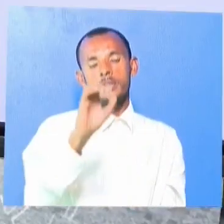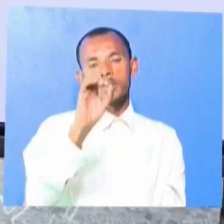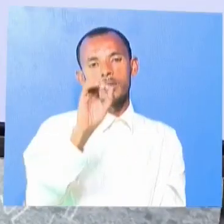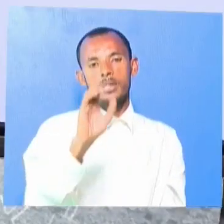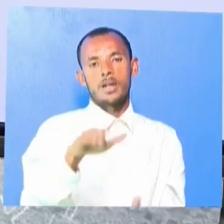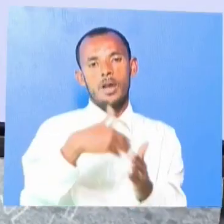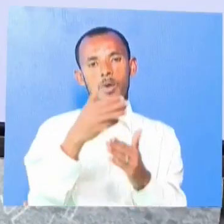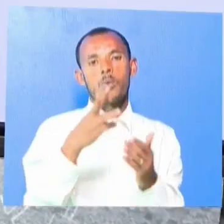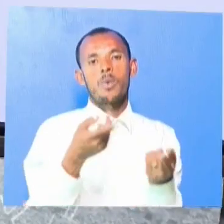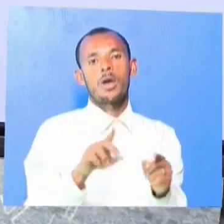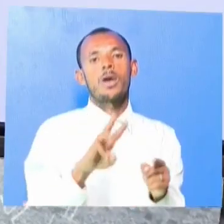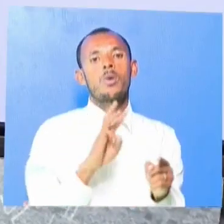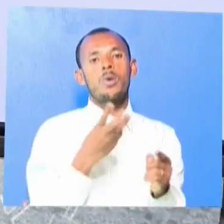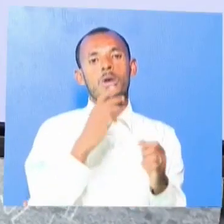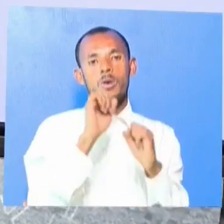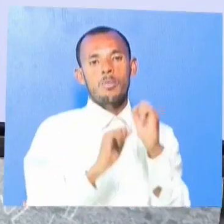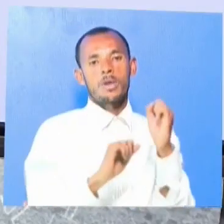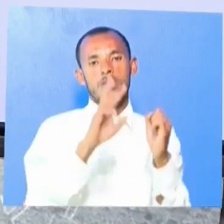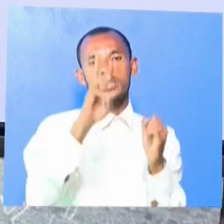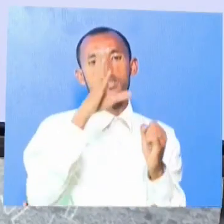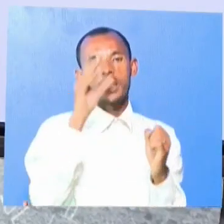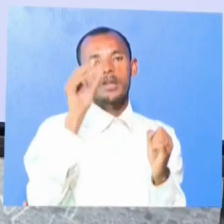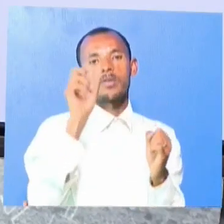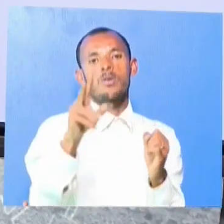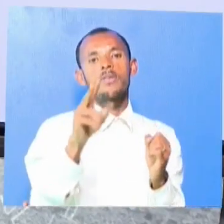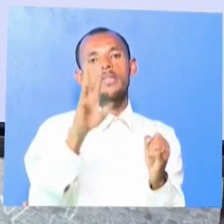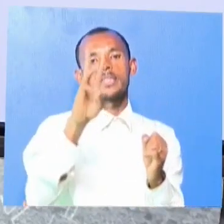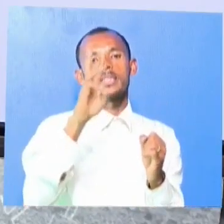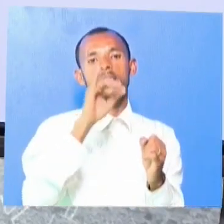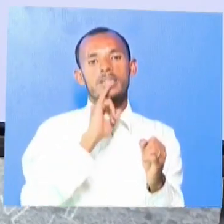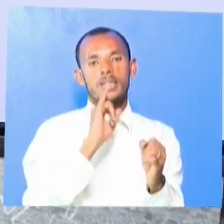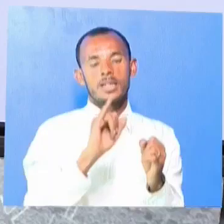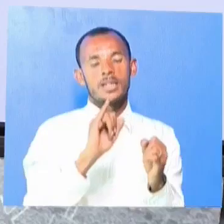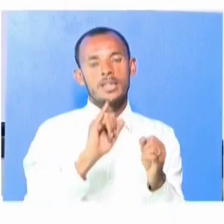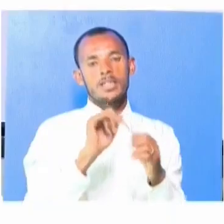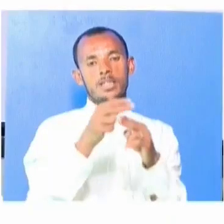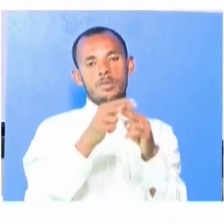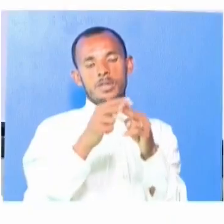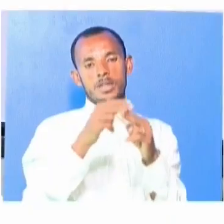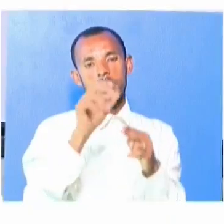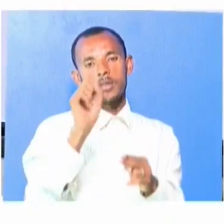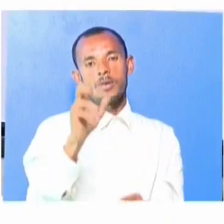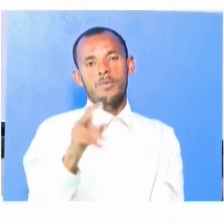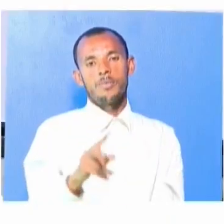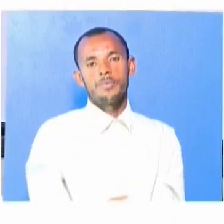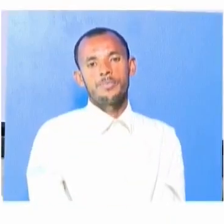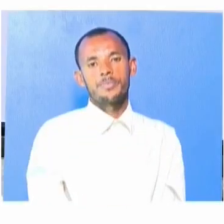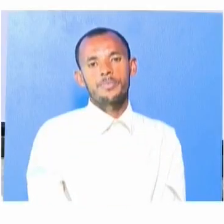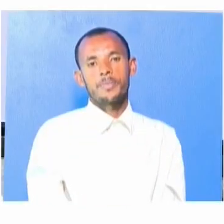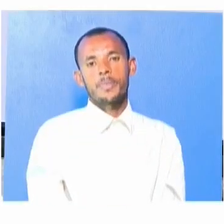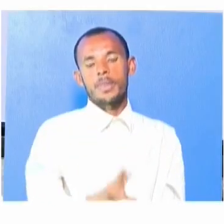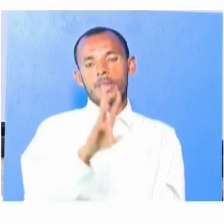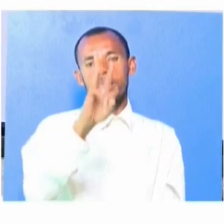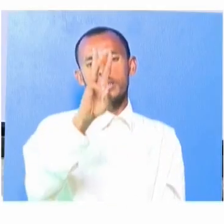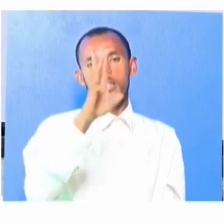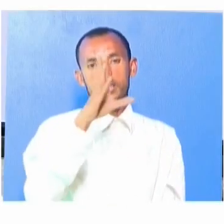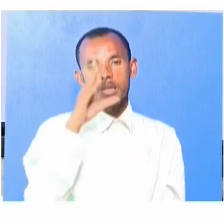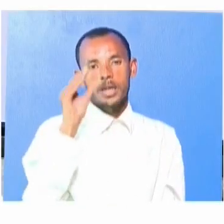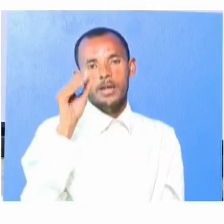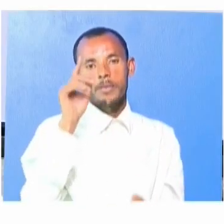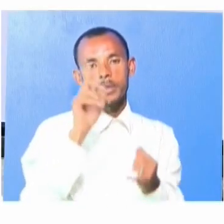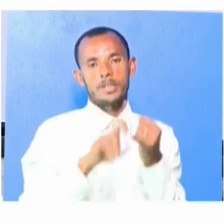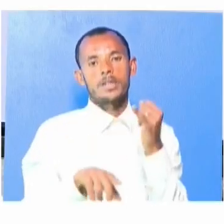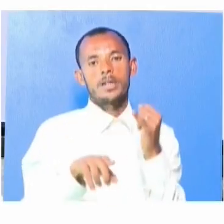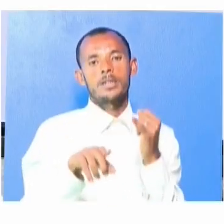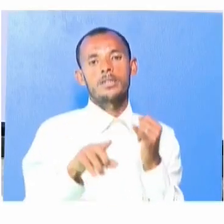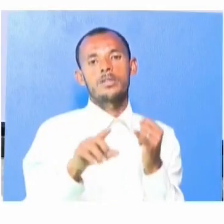Now, when you compare 6 and 12, 6 is smaller than 12. Okay, so the next number is 6. And finally, you will